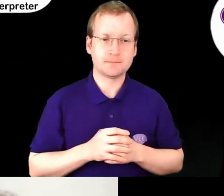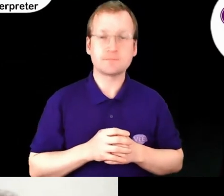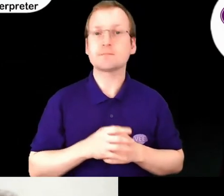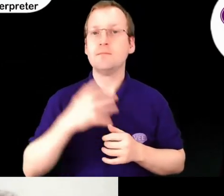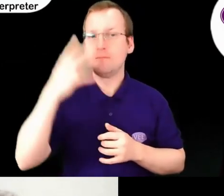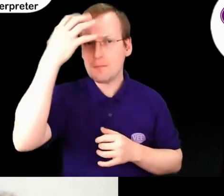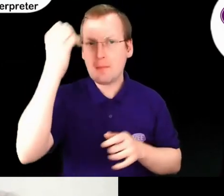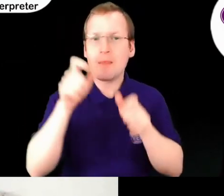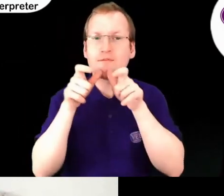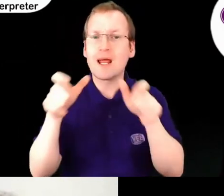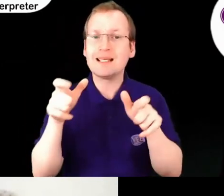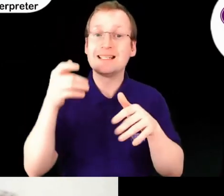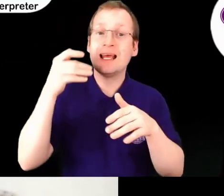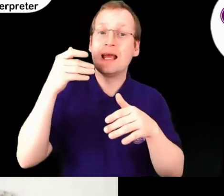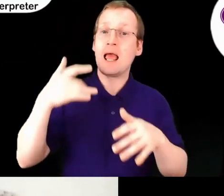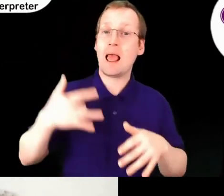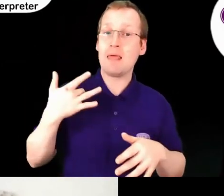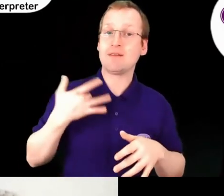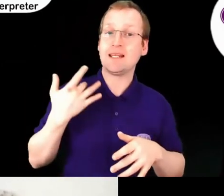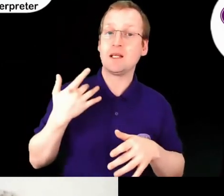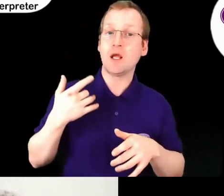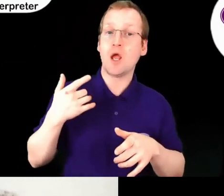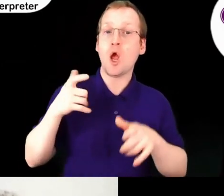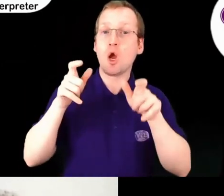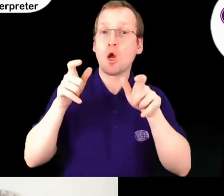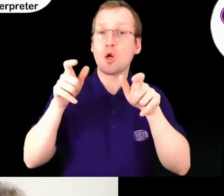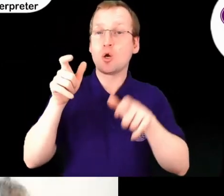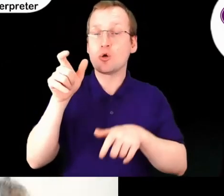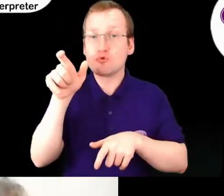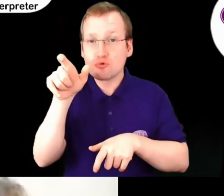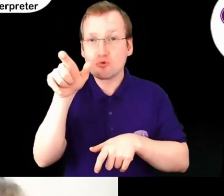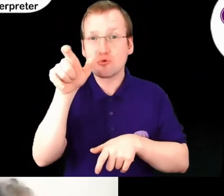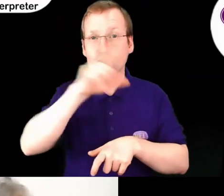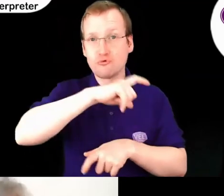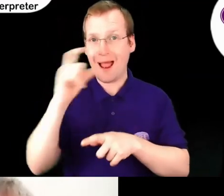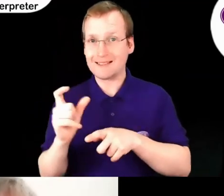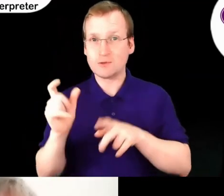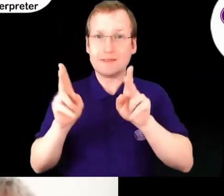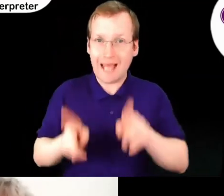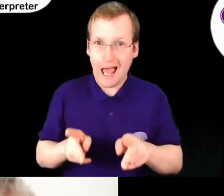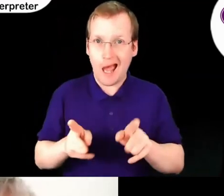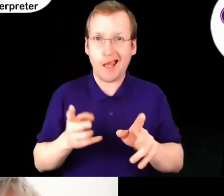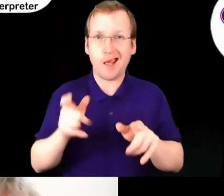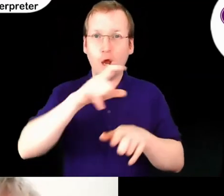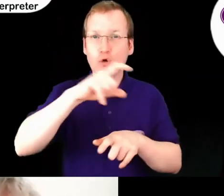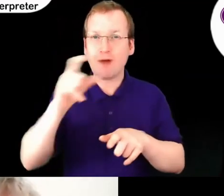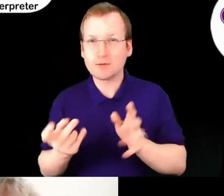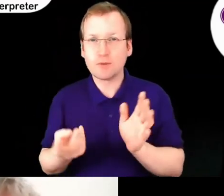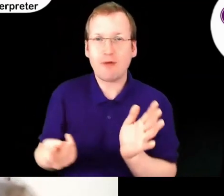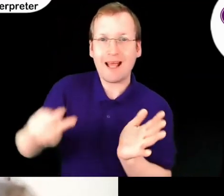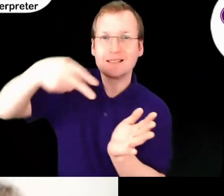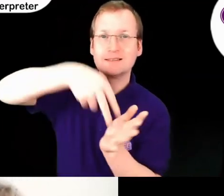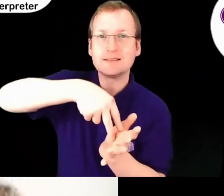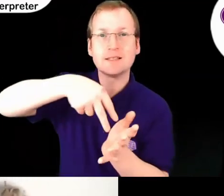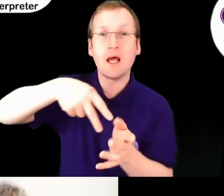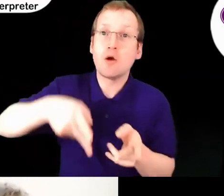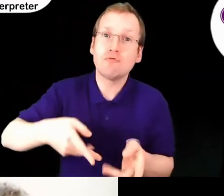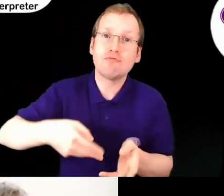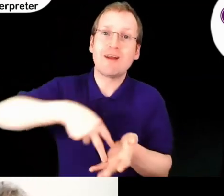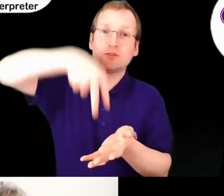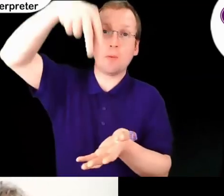I remember the phrase, in Christ we live and in Christ we die and in Christ we rise up again. Now, this is something which I worked on about 5 years ago. And just as I